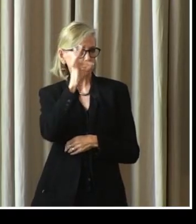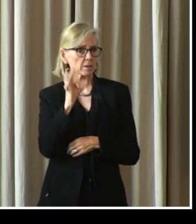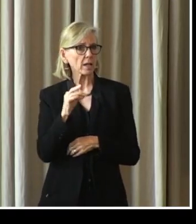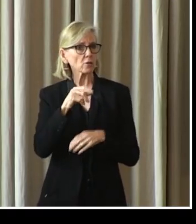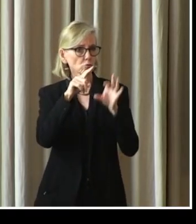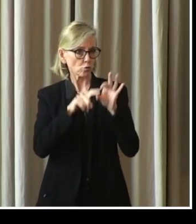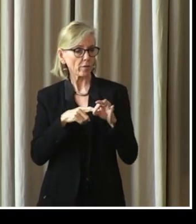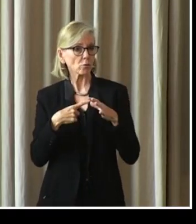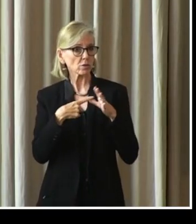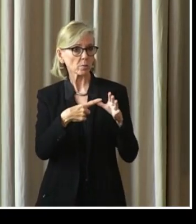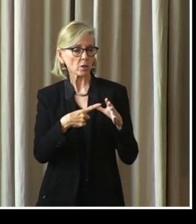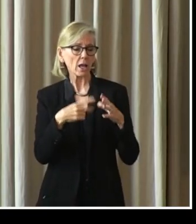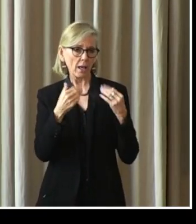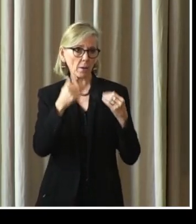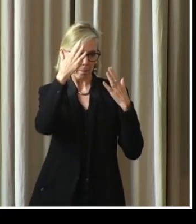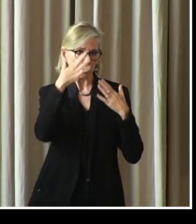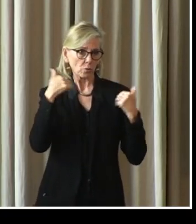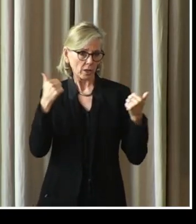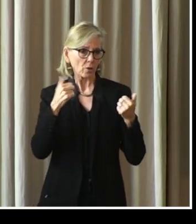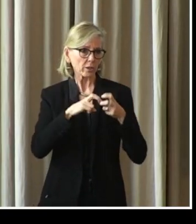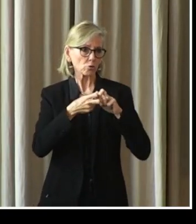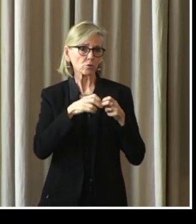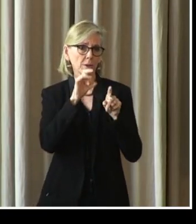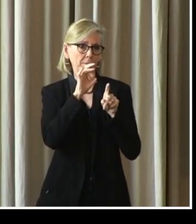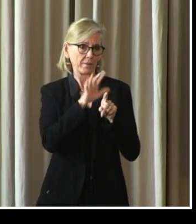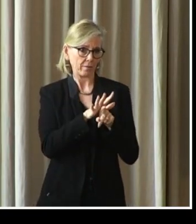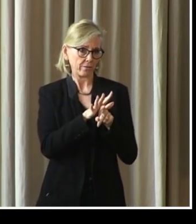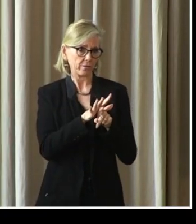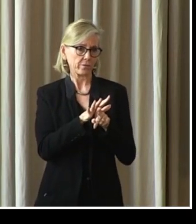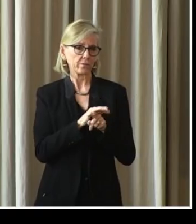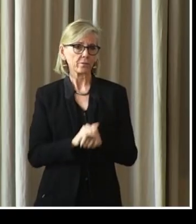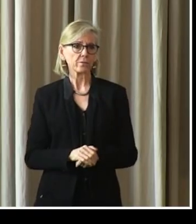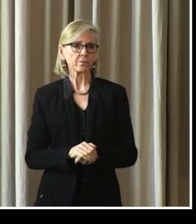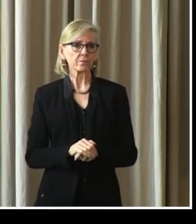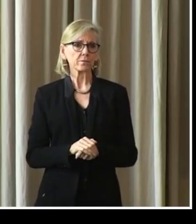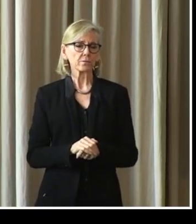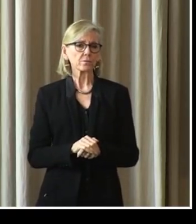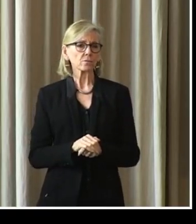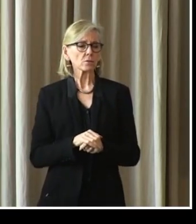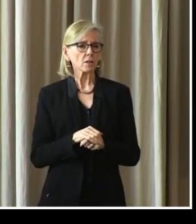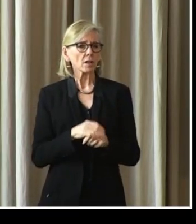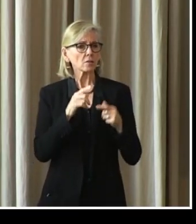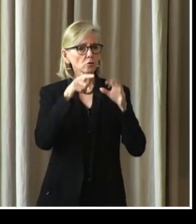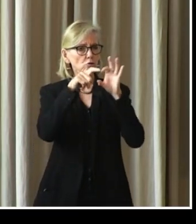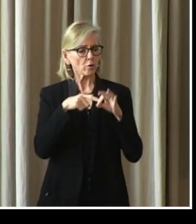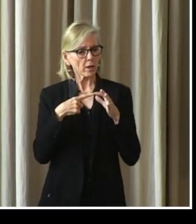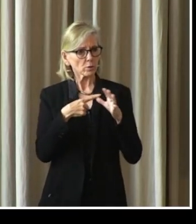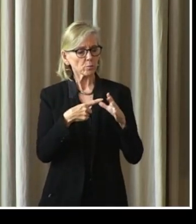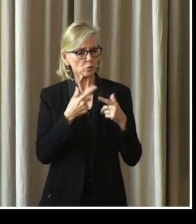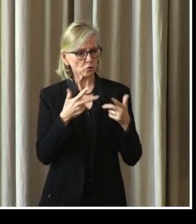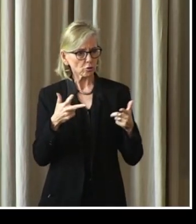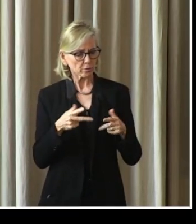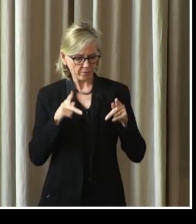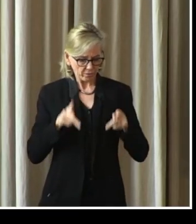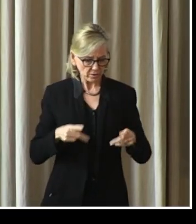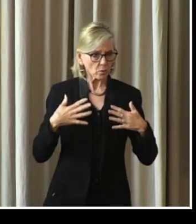as having mental ill health themselves. Responses showed that the caring responsibilities impact on carers' physical